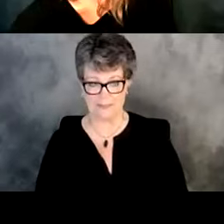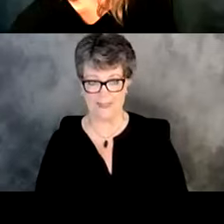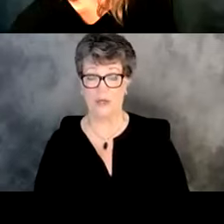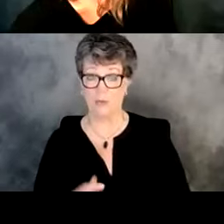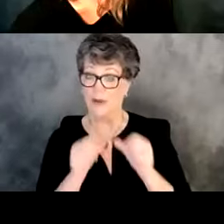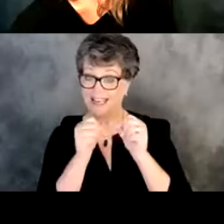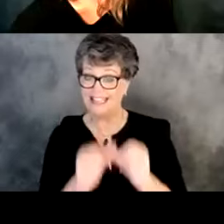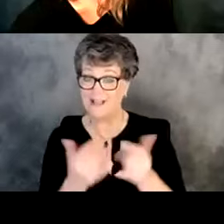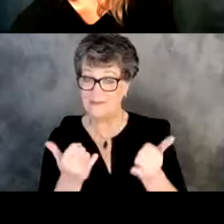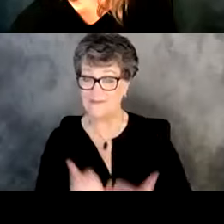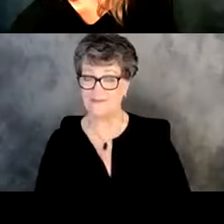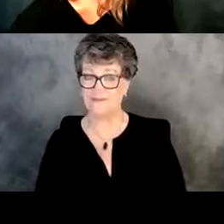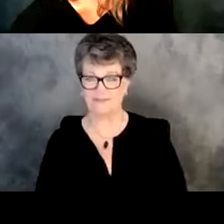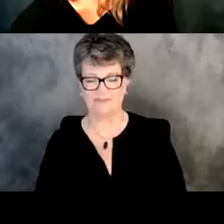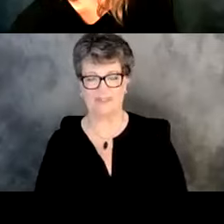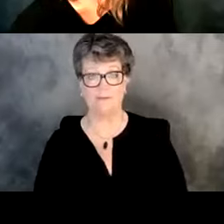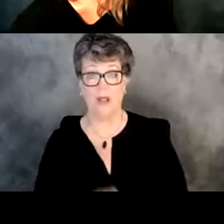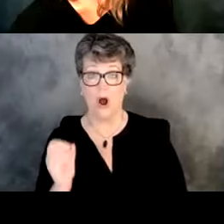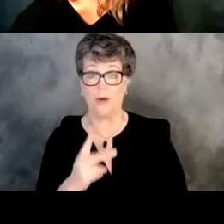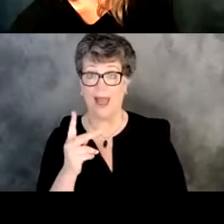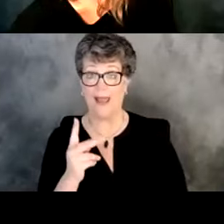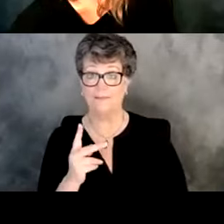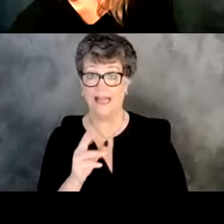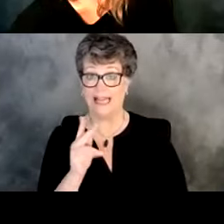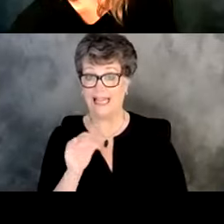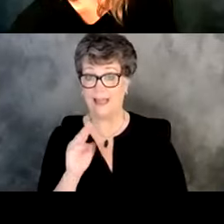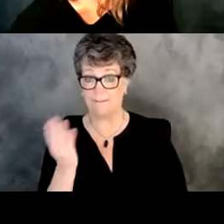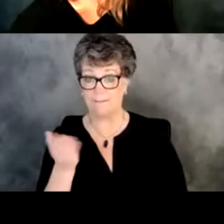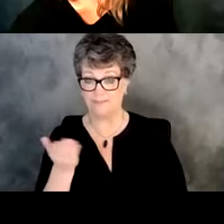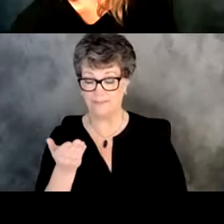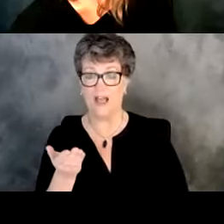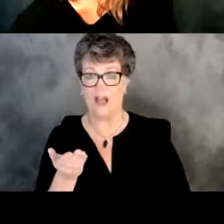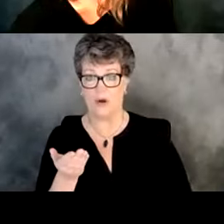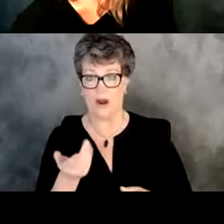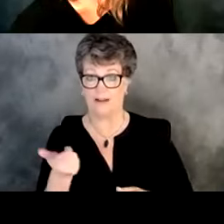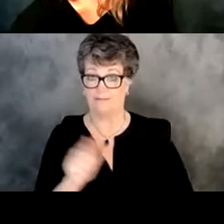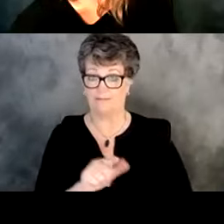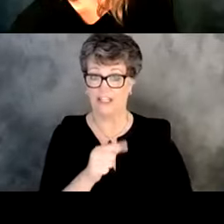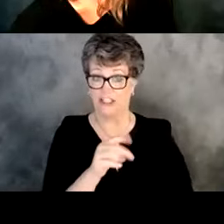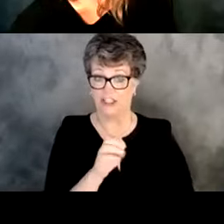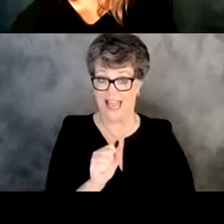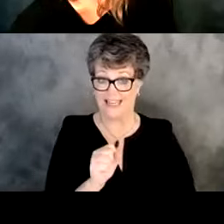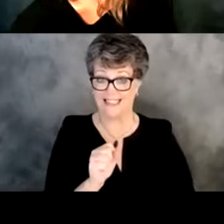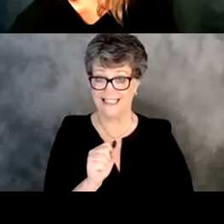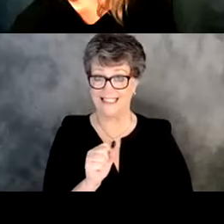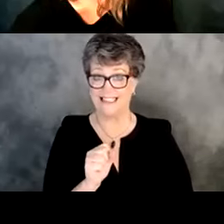on. Okay, we're going to go ahead and Dr. Gates, we're going to go ahead and move on to your next slide.